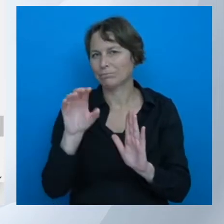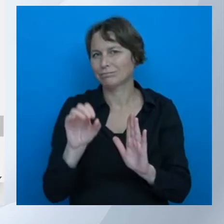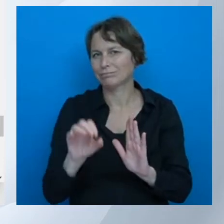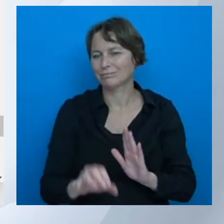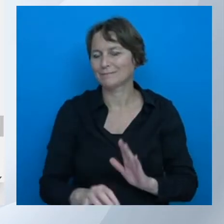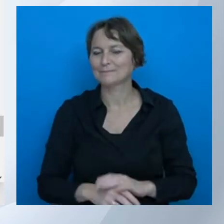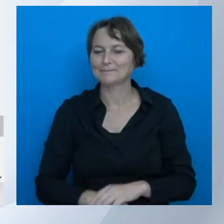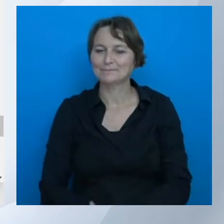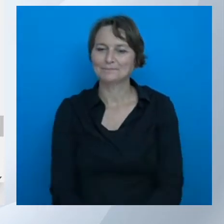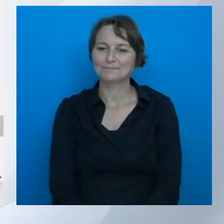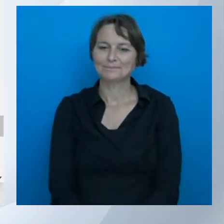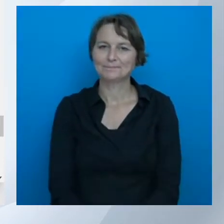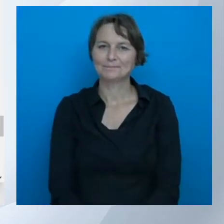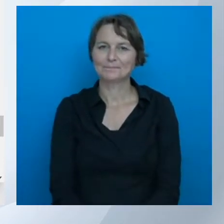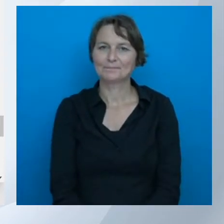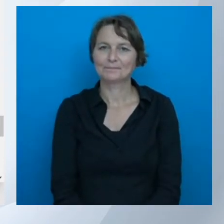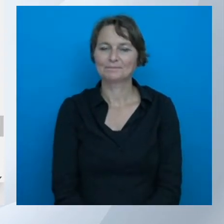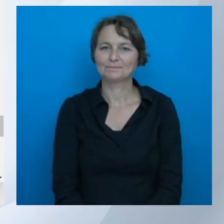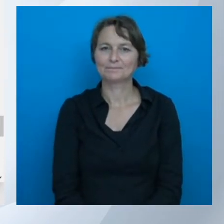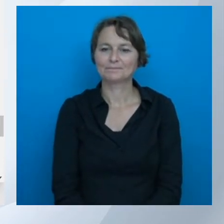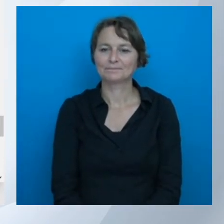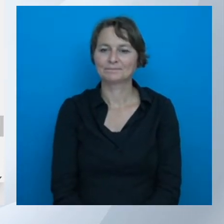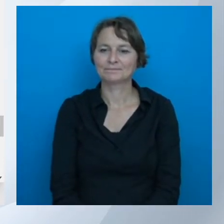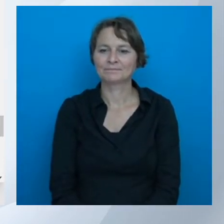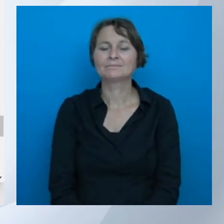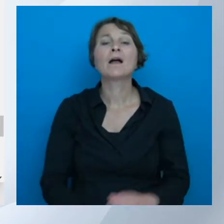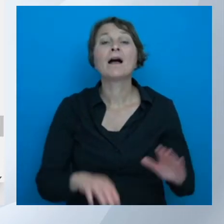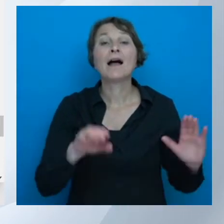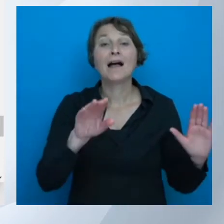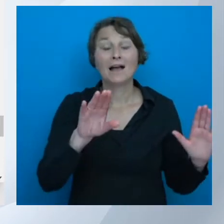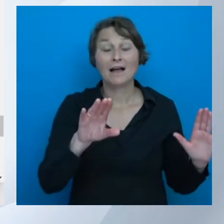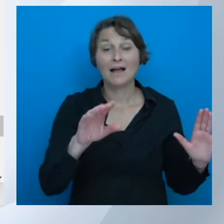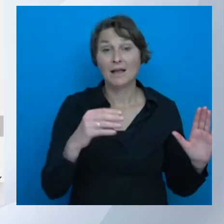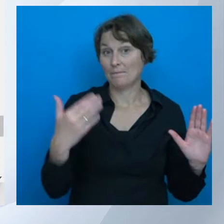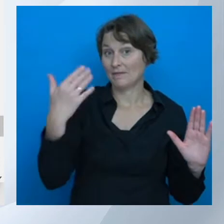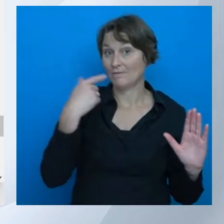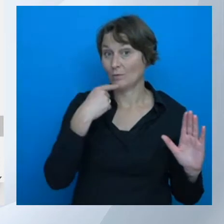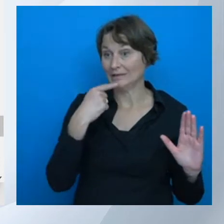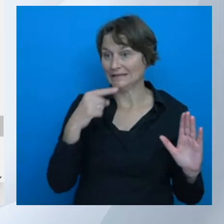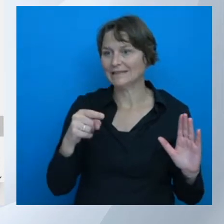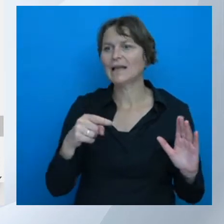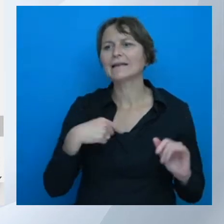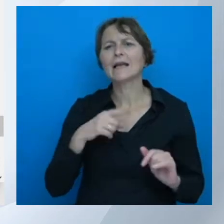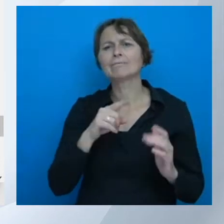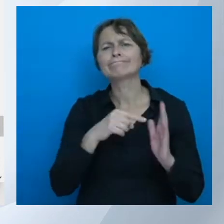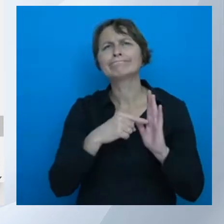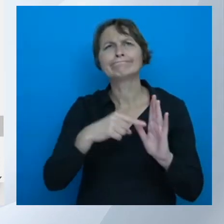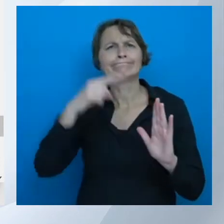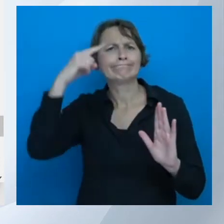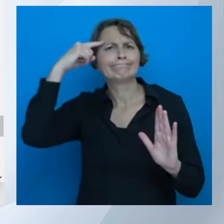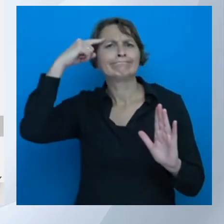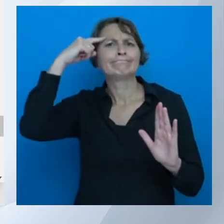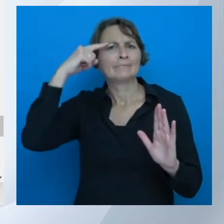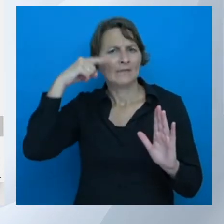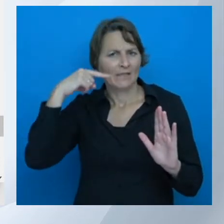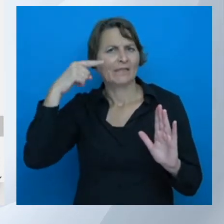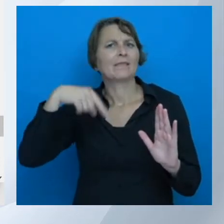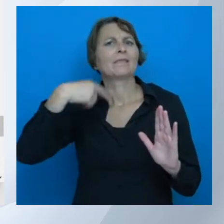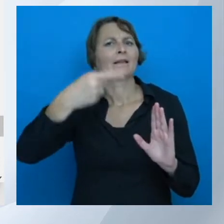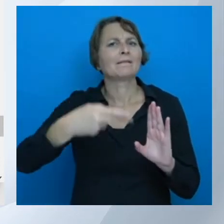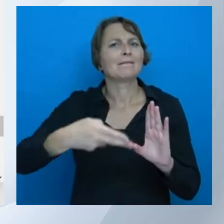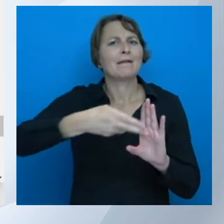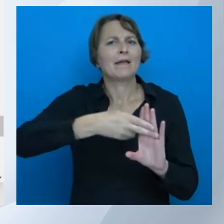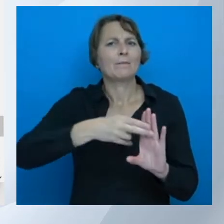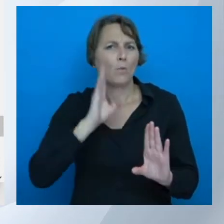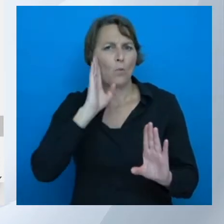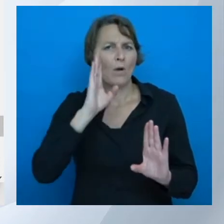yes, and I mentioned here that it is showing you the predicted label. And here I want to mention that because this